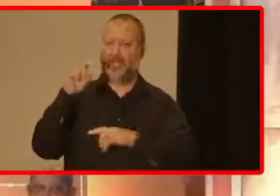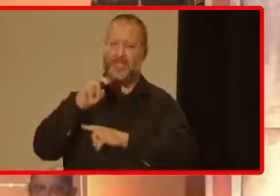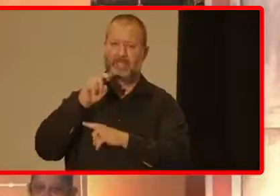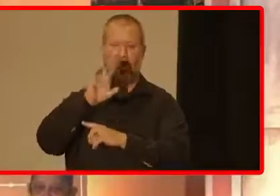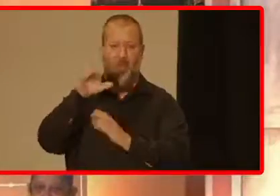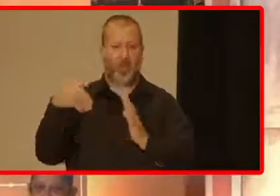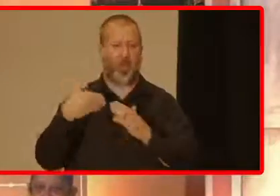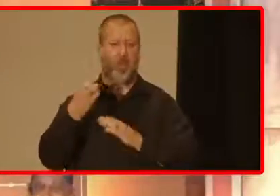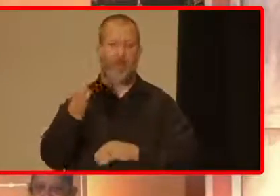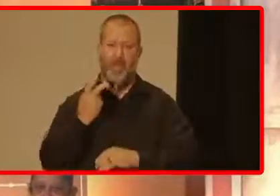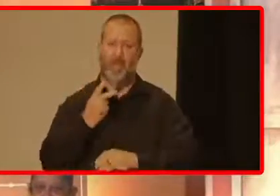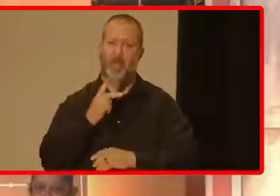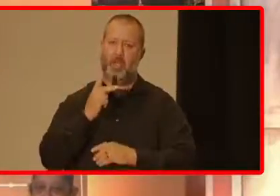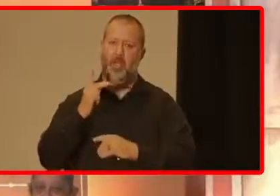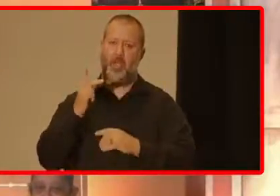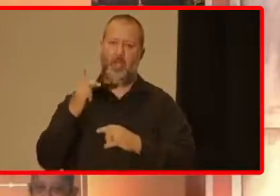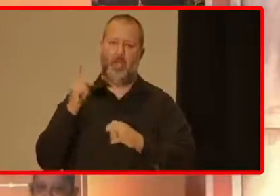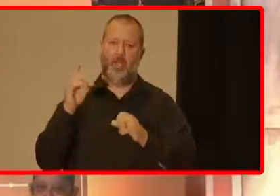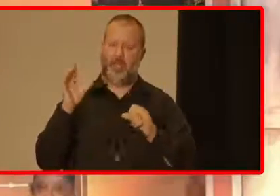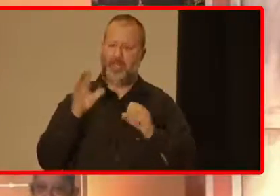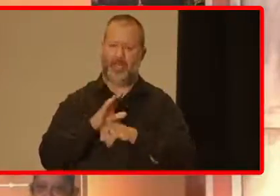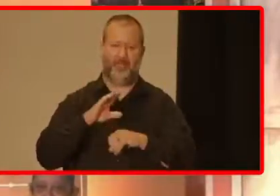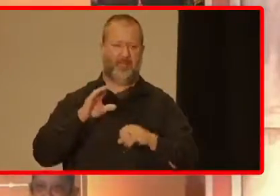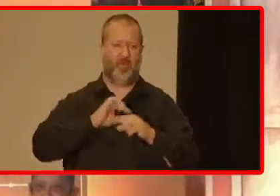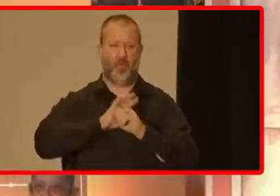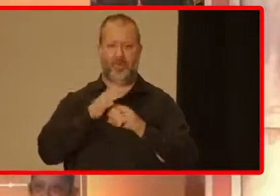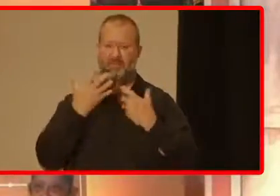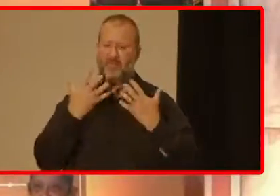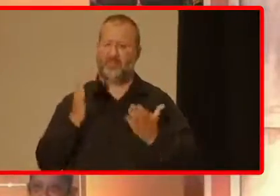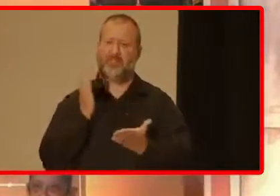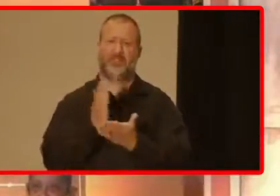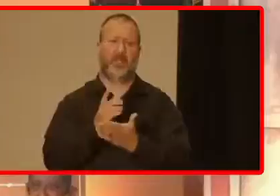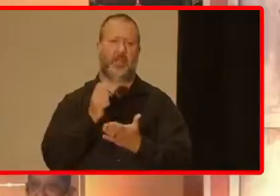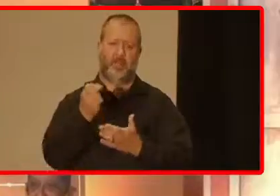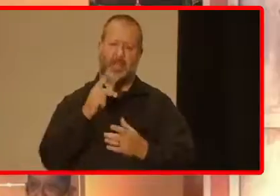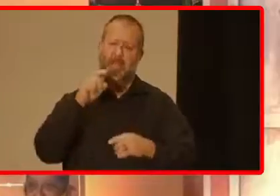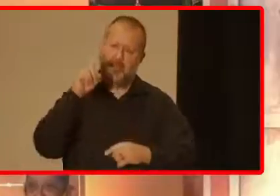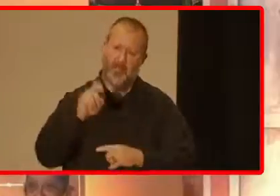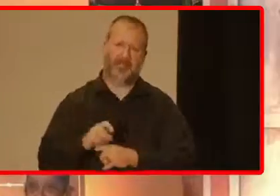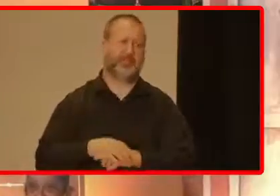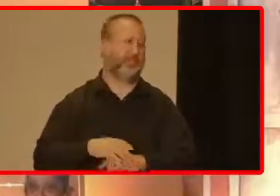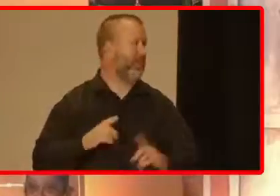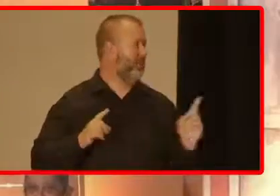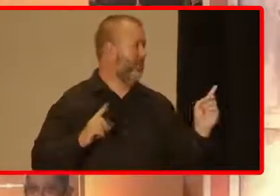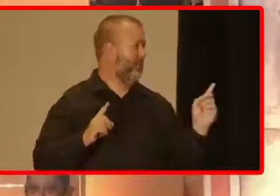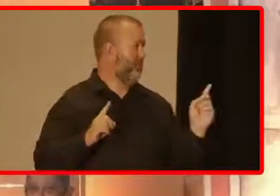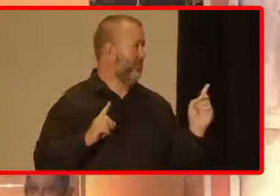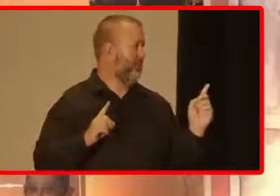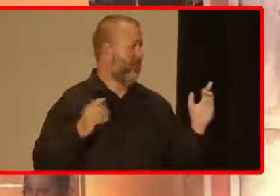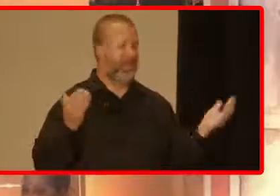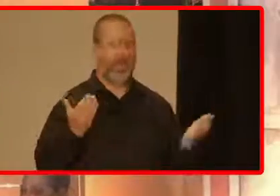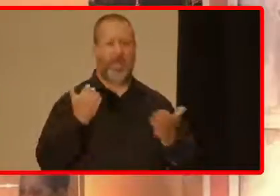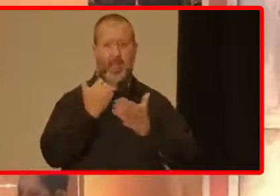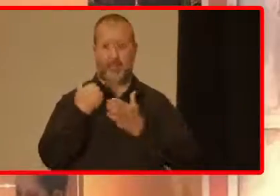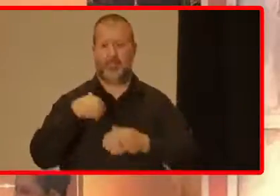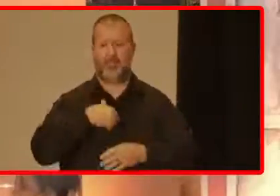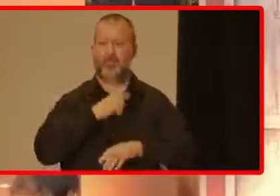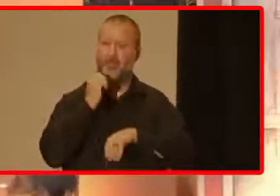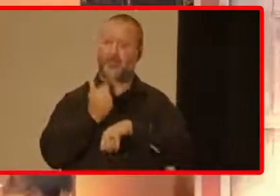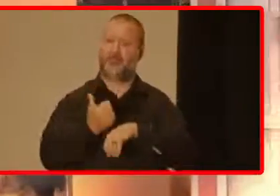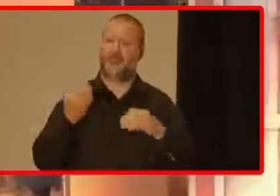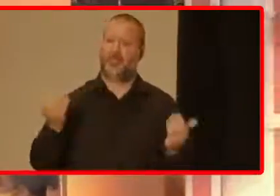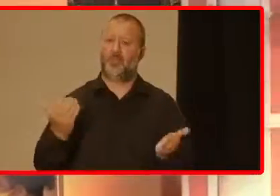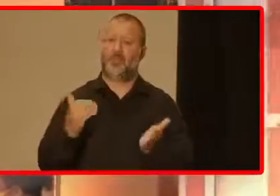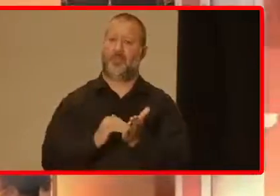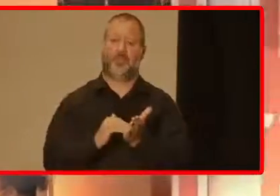all come back. We've had enough of COVID. We need to come back. She has come to the hotel